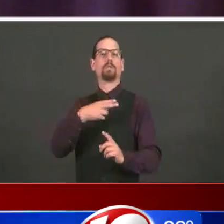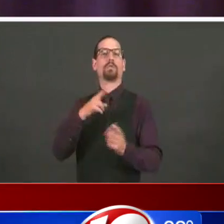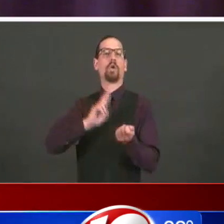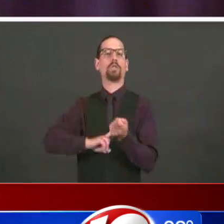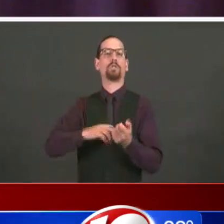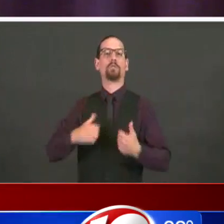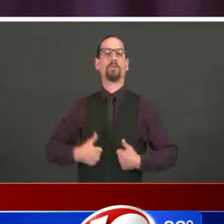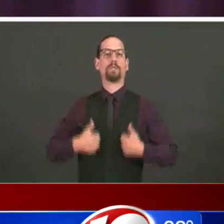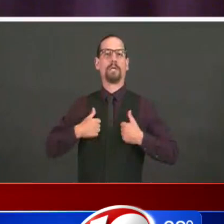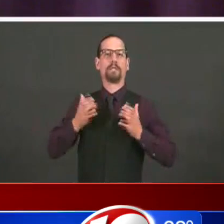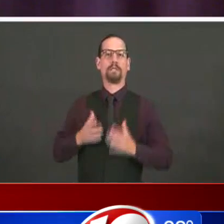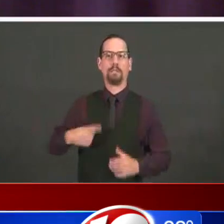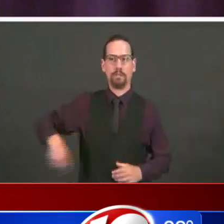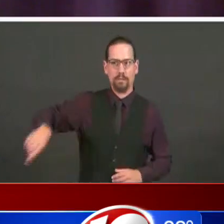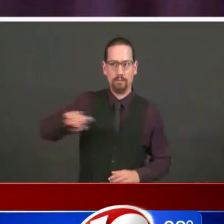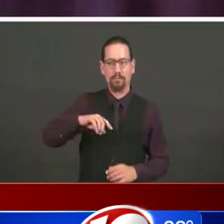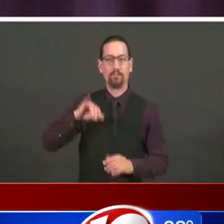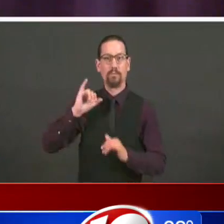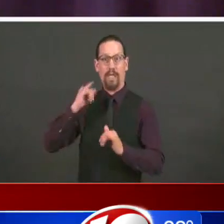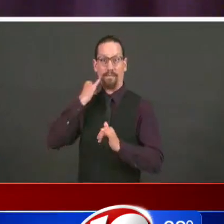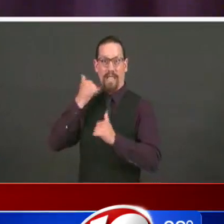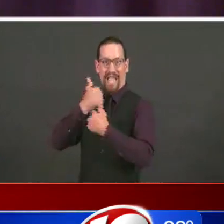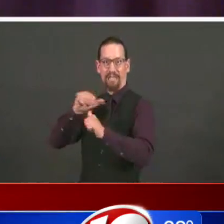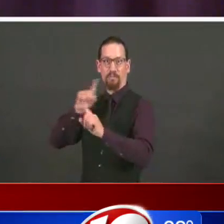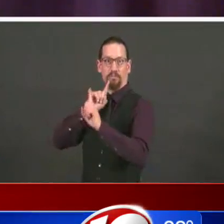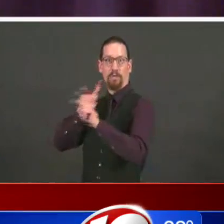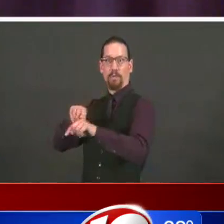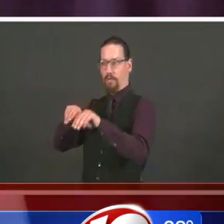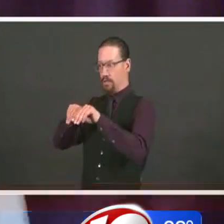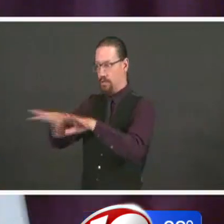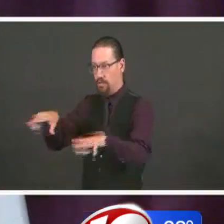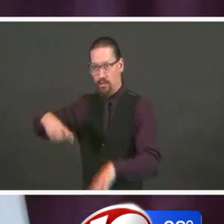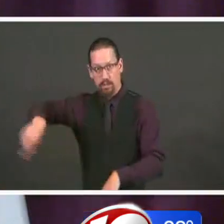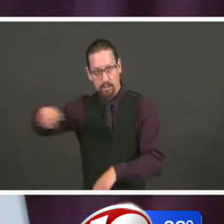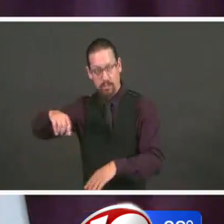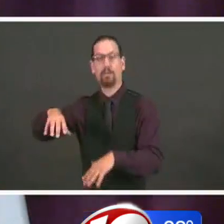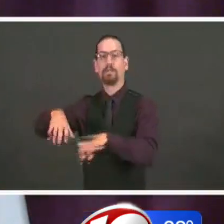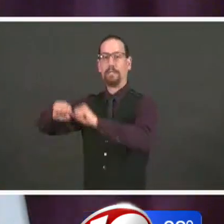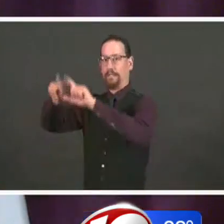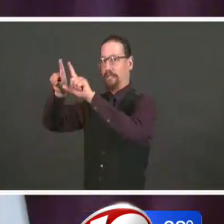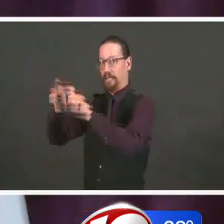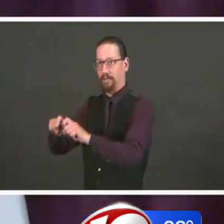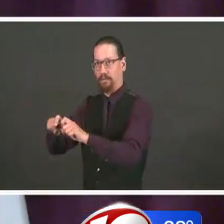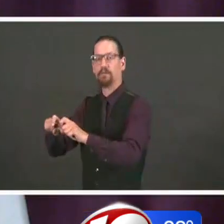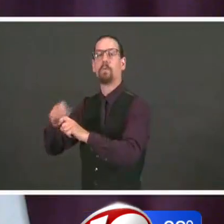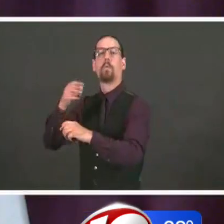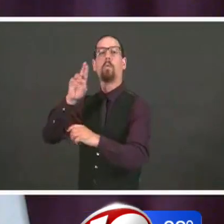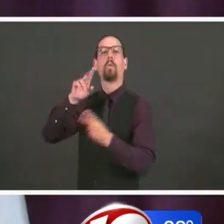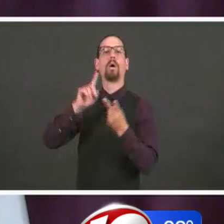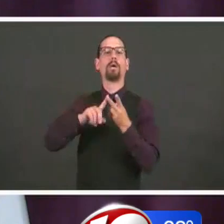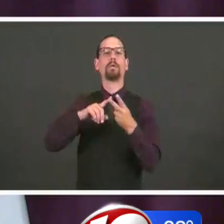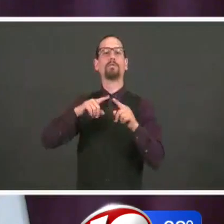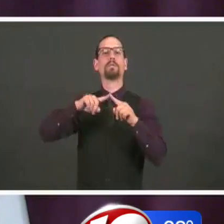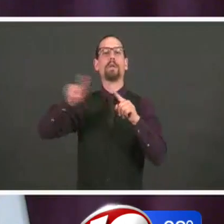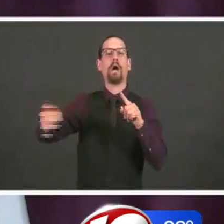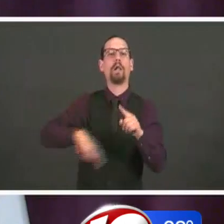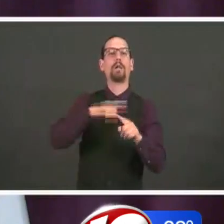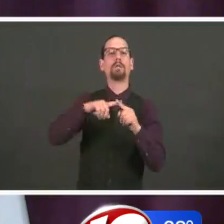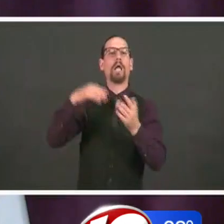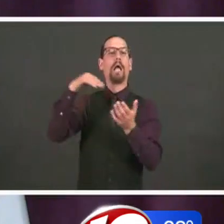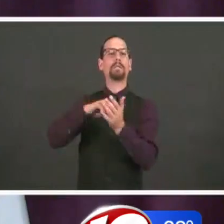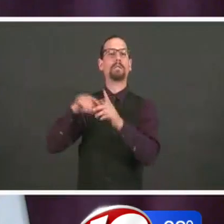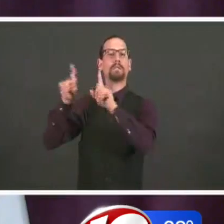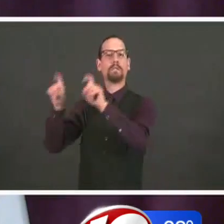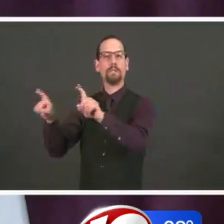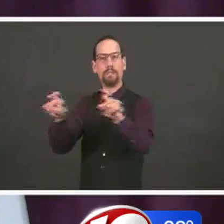to outbreaks as well as for the cyclical testing that we do comprehensively and aggressively to stay in